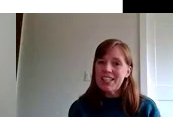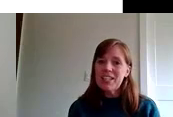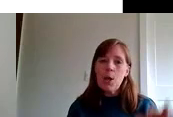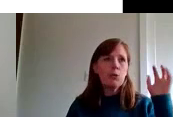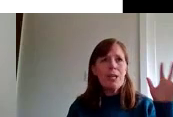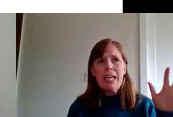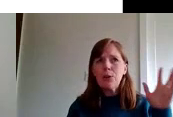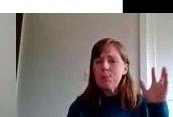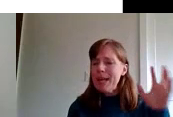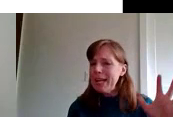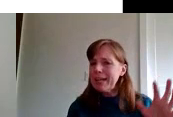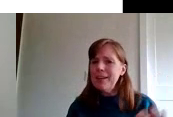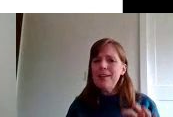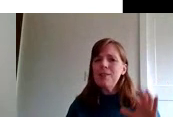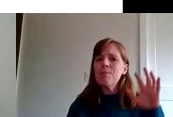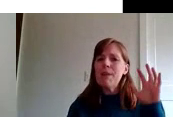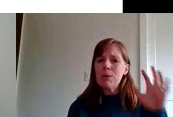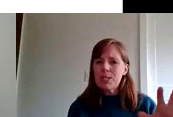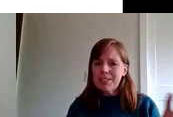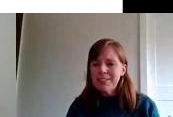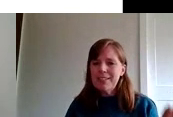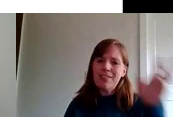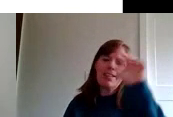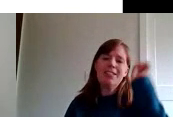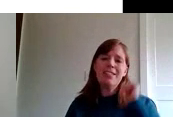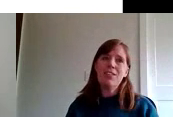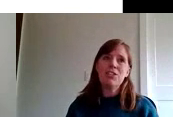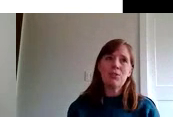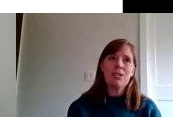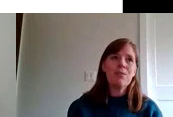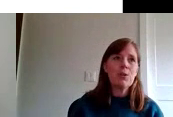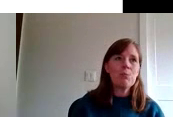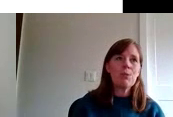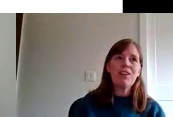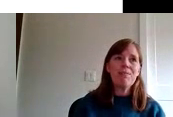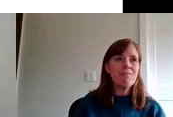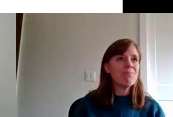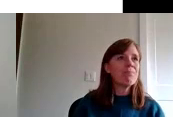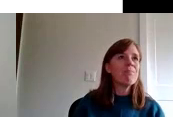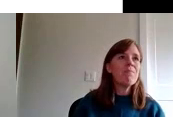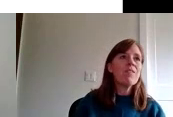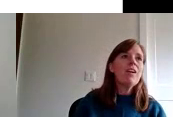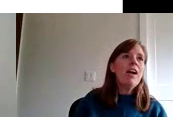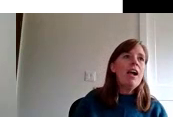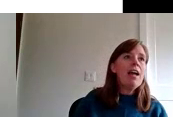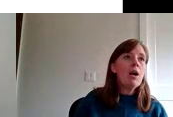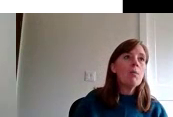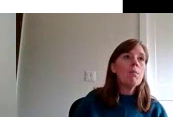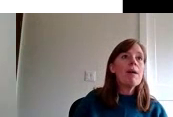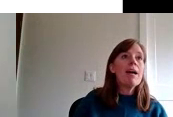a giant green or pink mouse that they can see on the screen. So it's pretty fun.